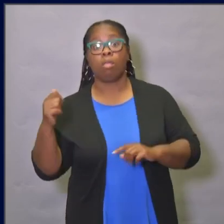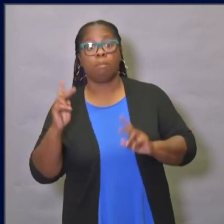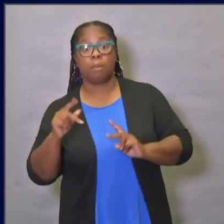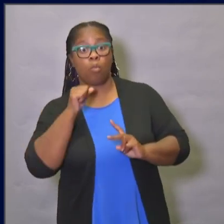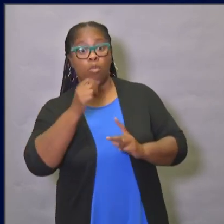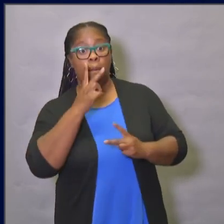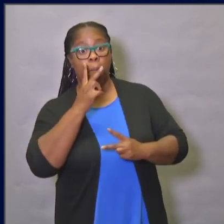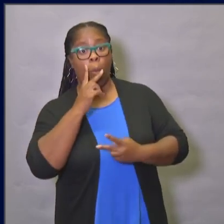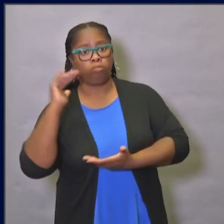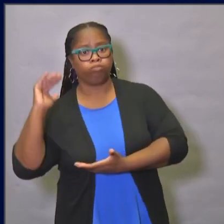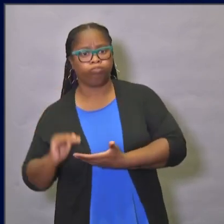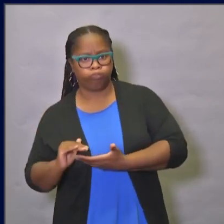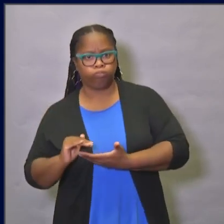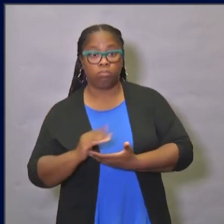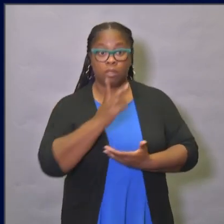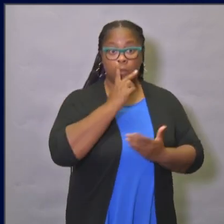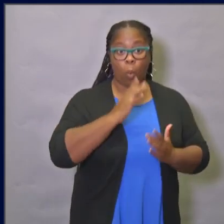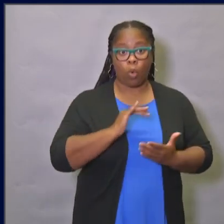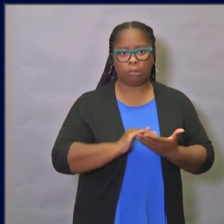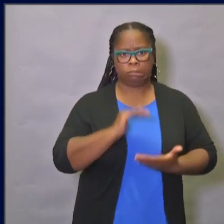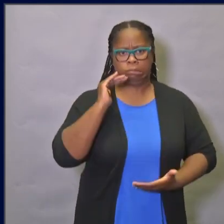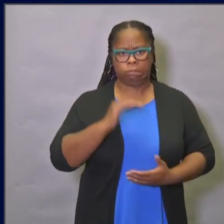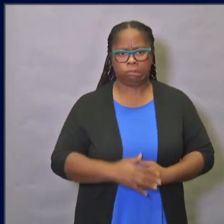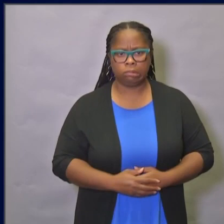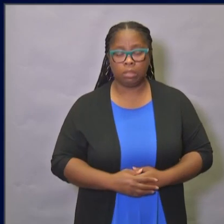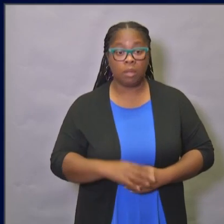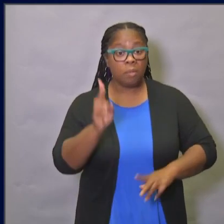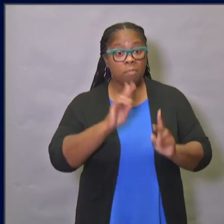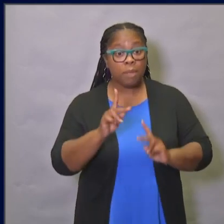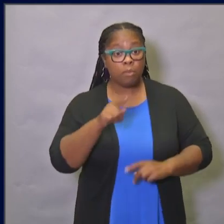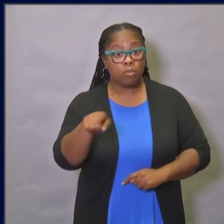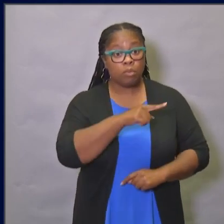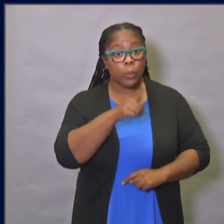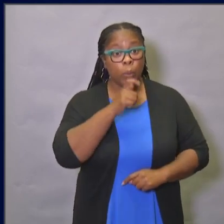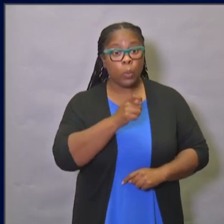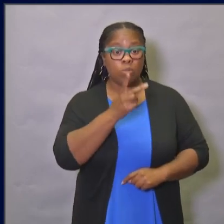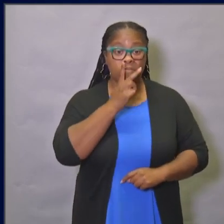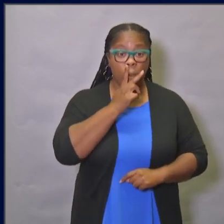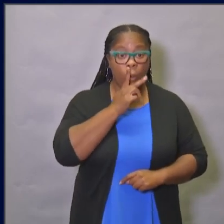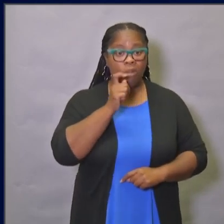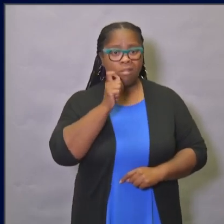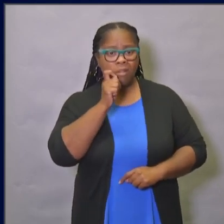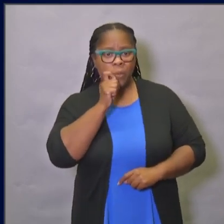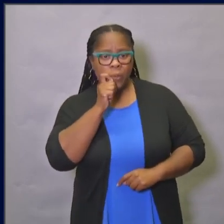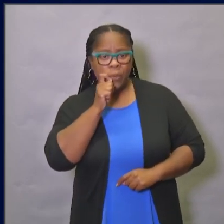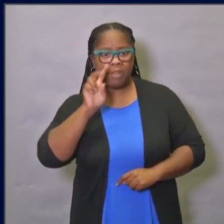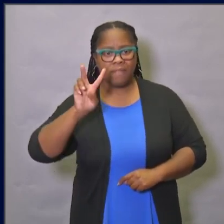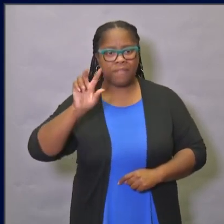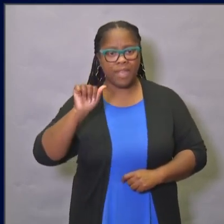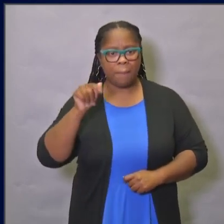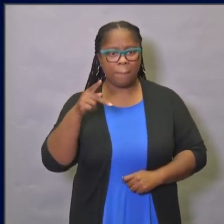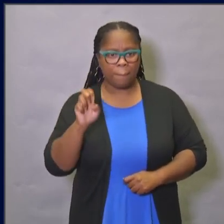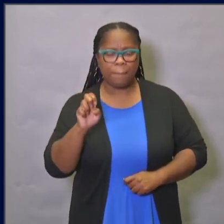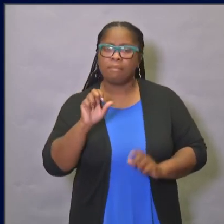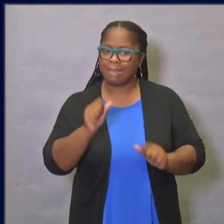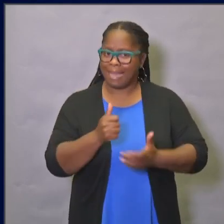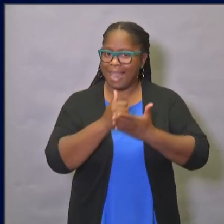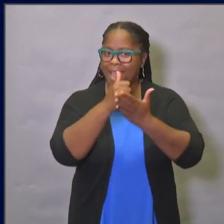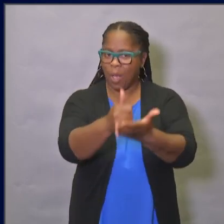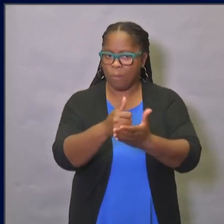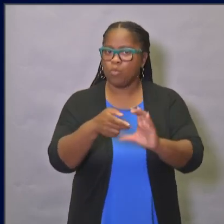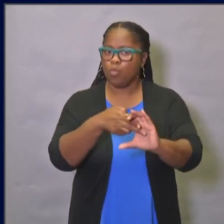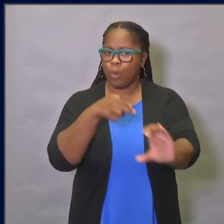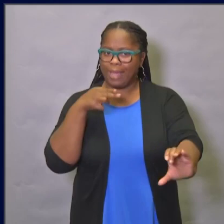who are smoking or vaping, there are services that are available to help you quit. I know the idea of quitting smoking can be